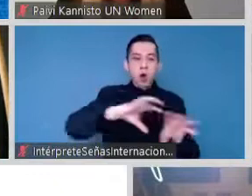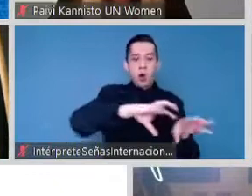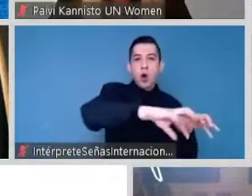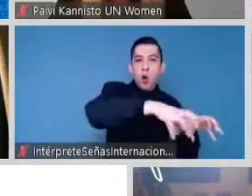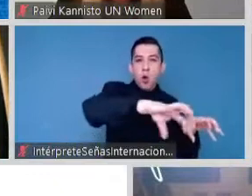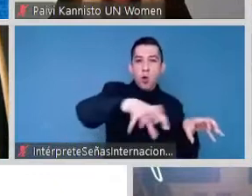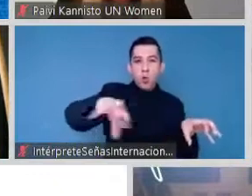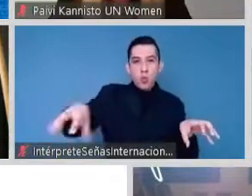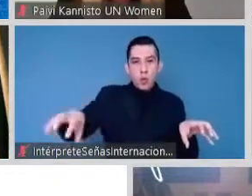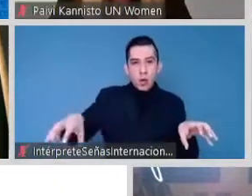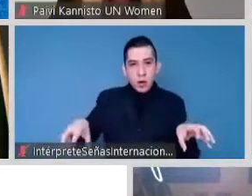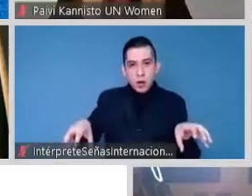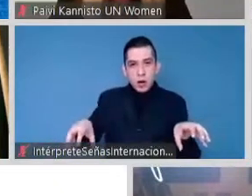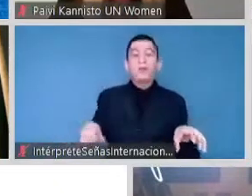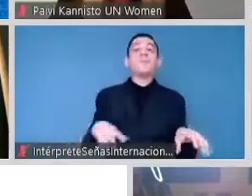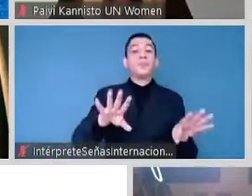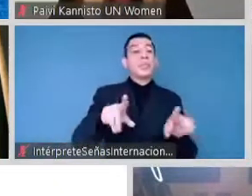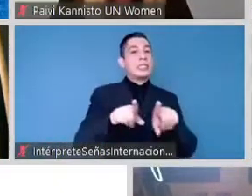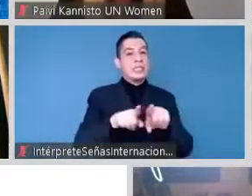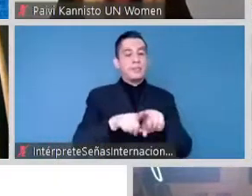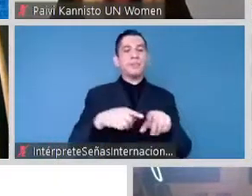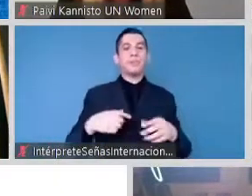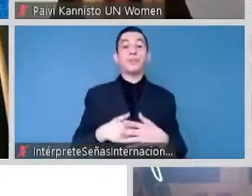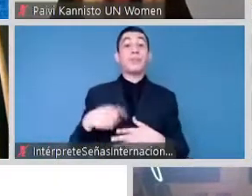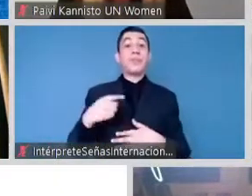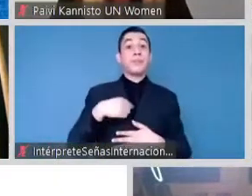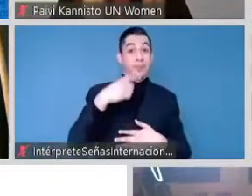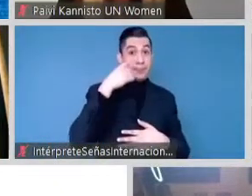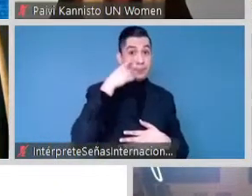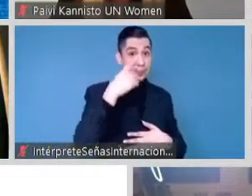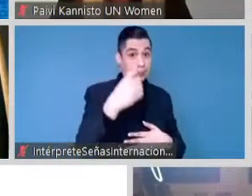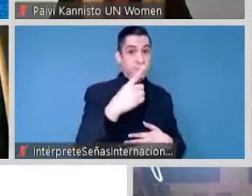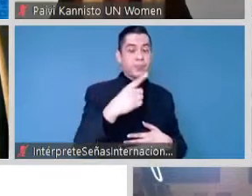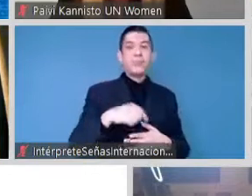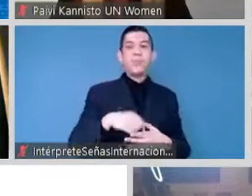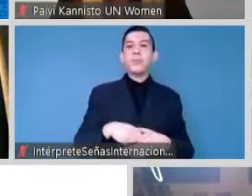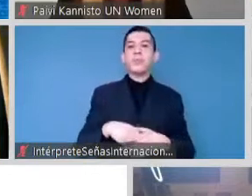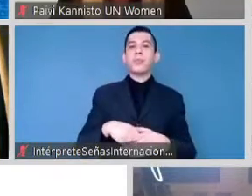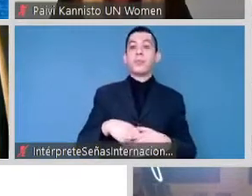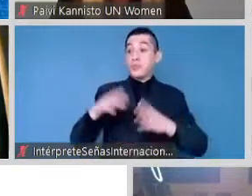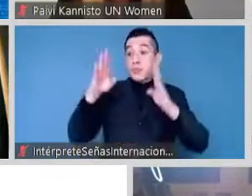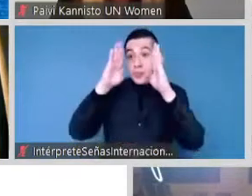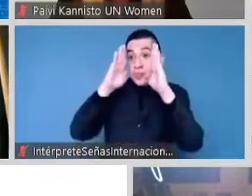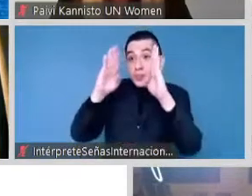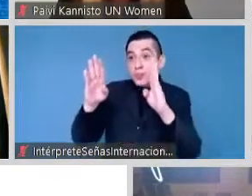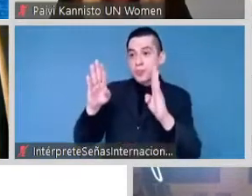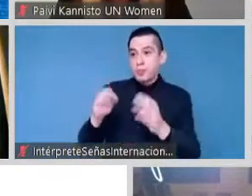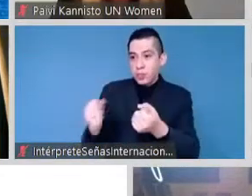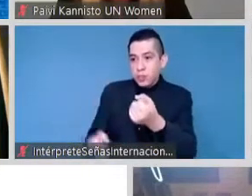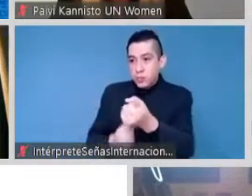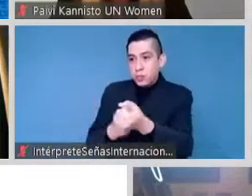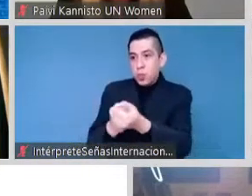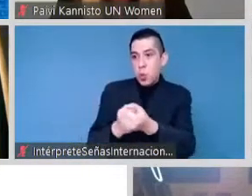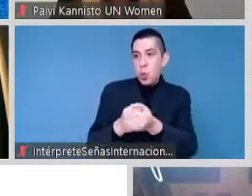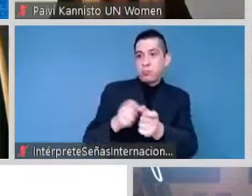research has shown that where women have been parts of the peace process and peace building efforts, things are much